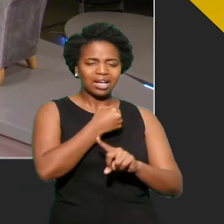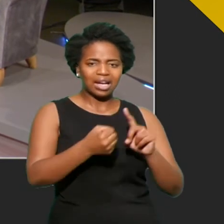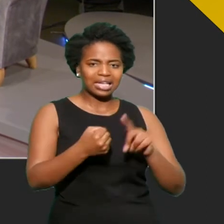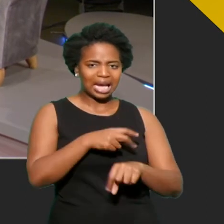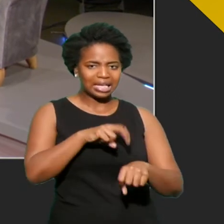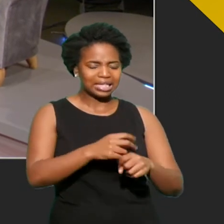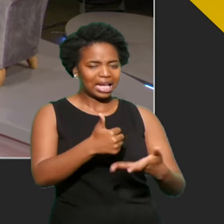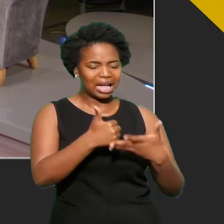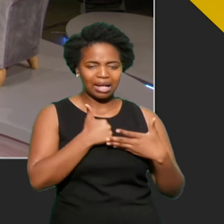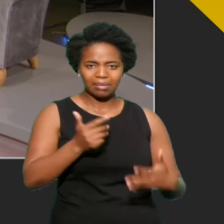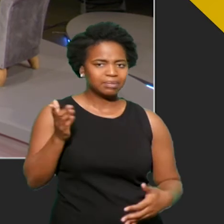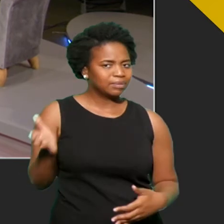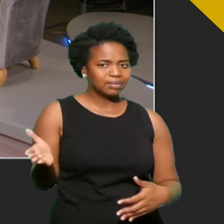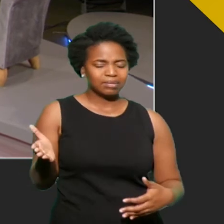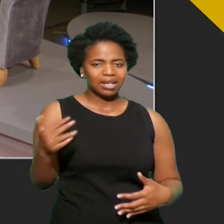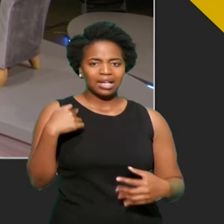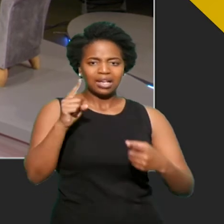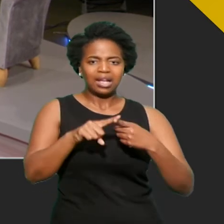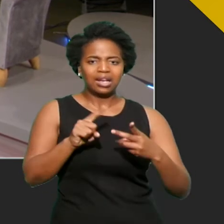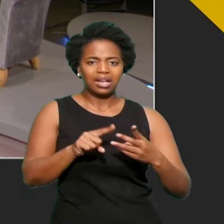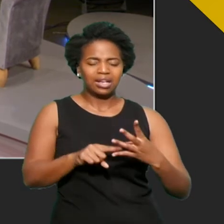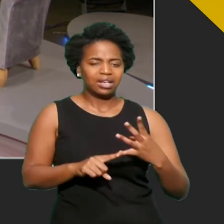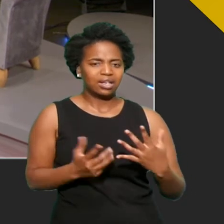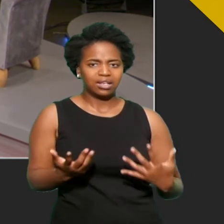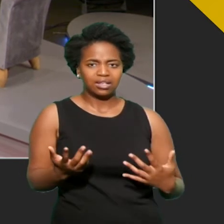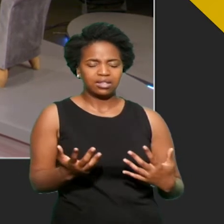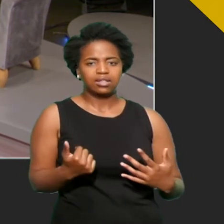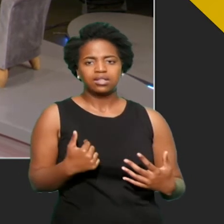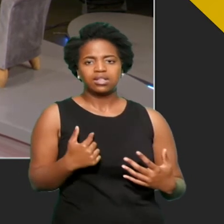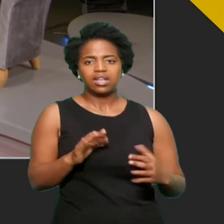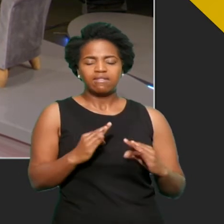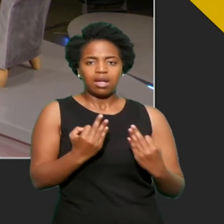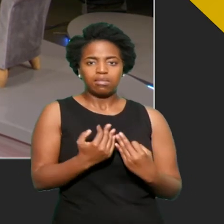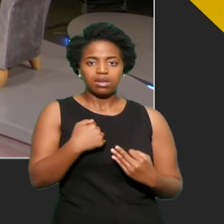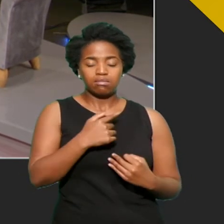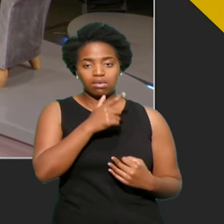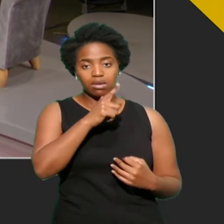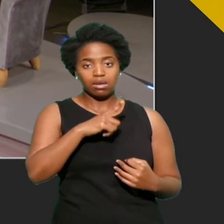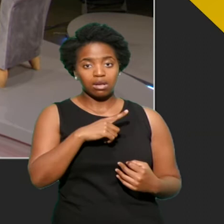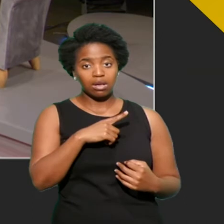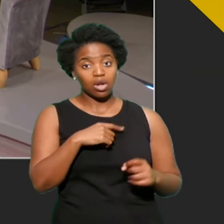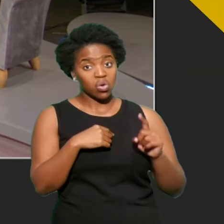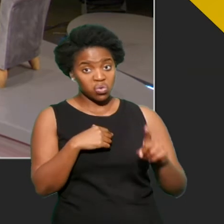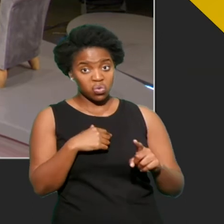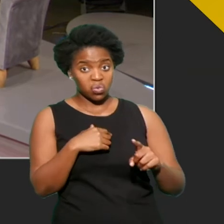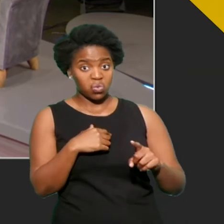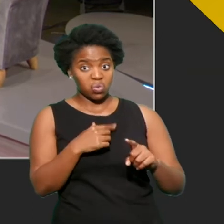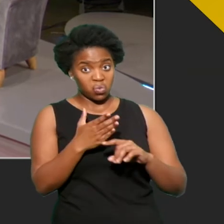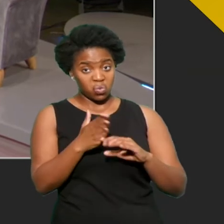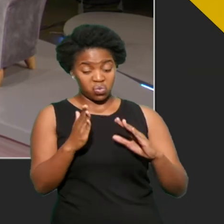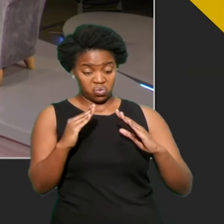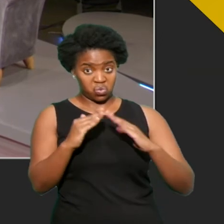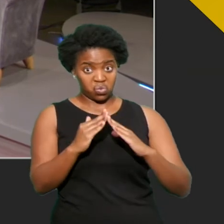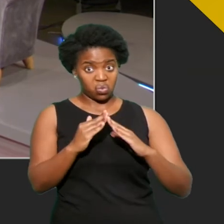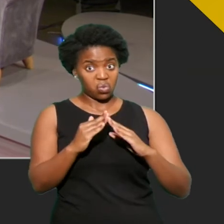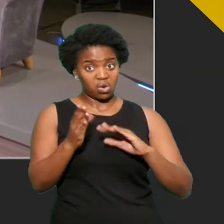need help with A, B, C, D. There was a situation where I was told, you're going to leave your matrimonial home, and